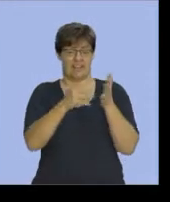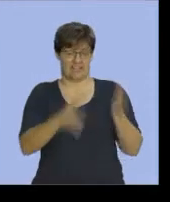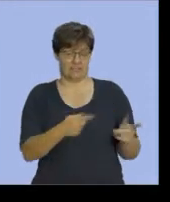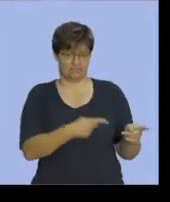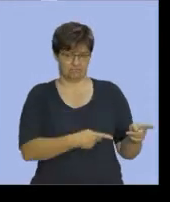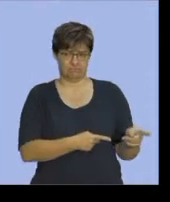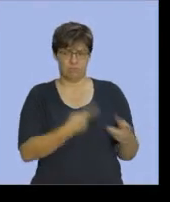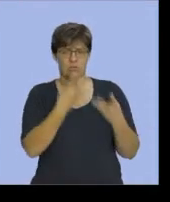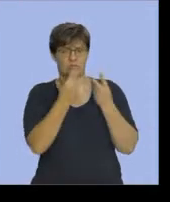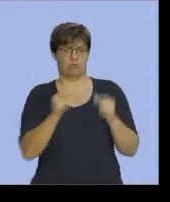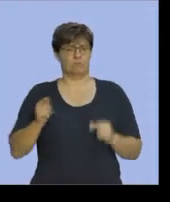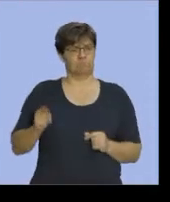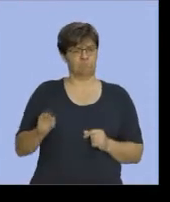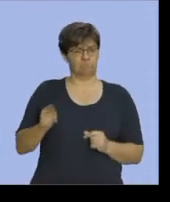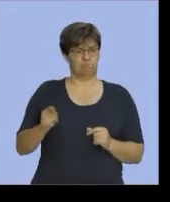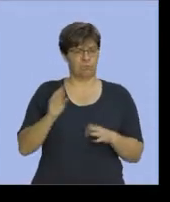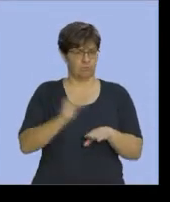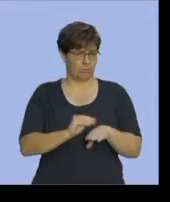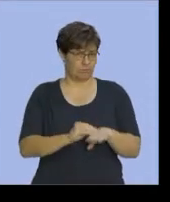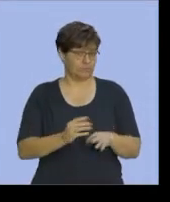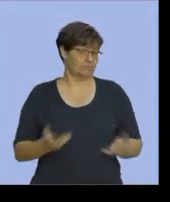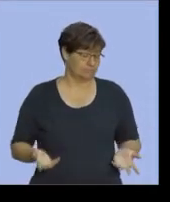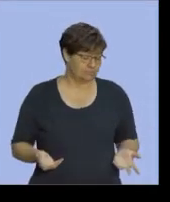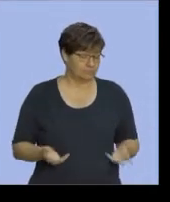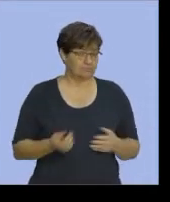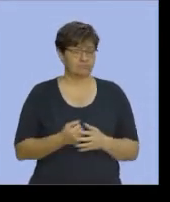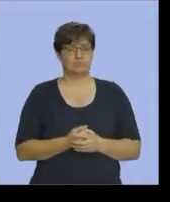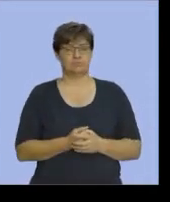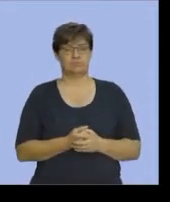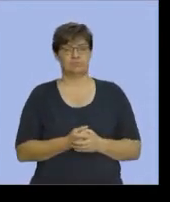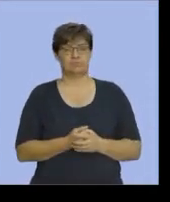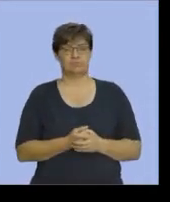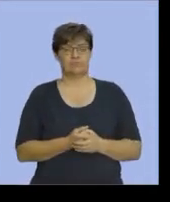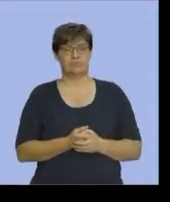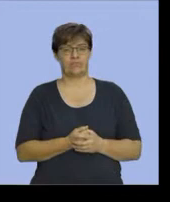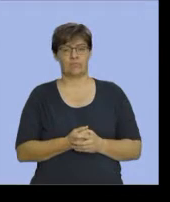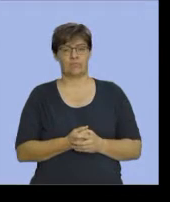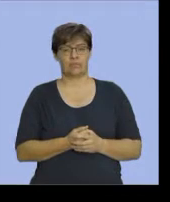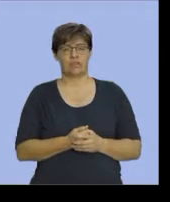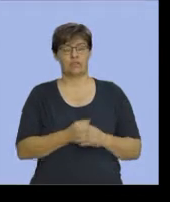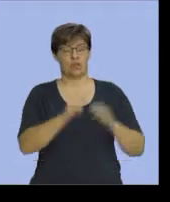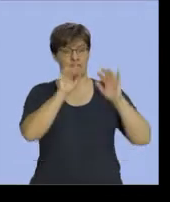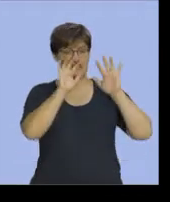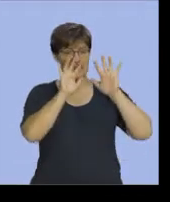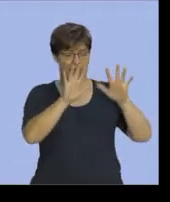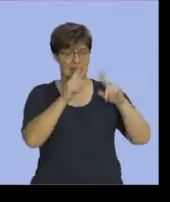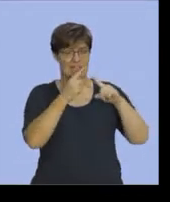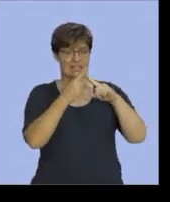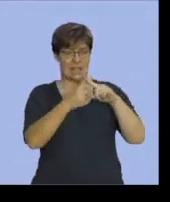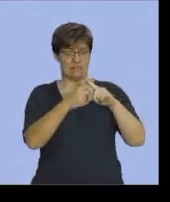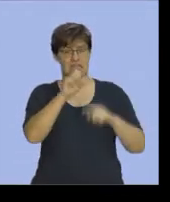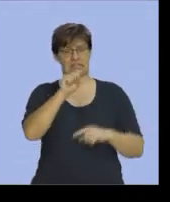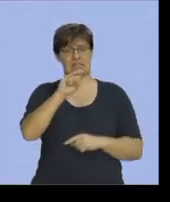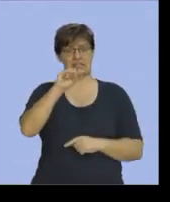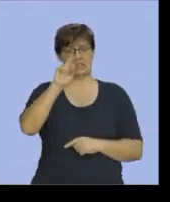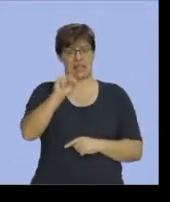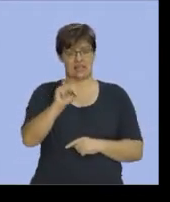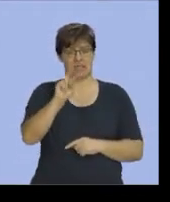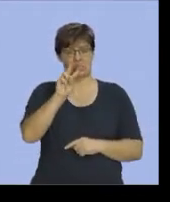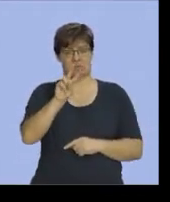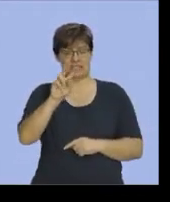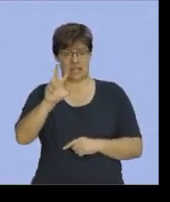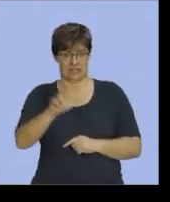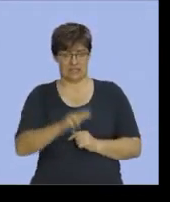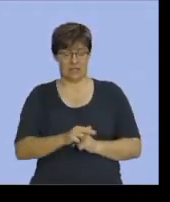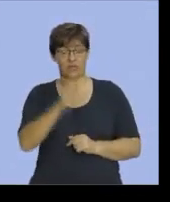our calculator to then solve this. So it will be 10 multiplied by sine